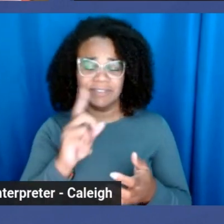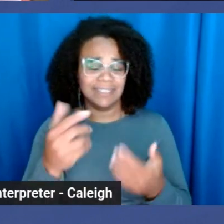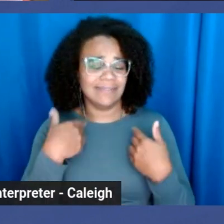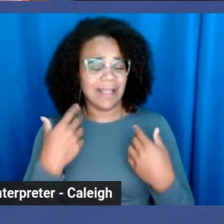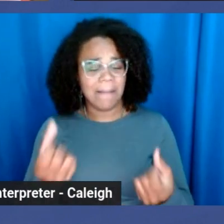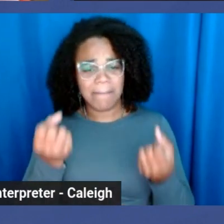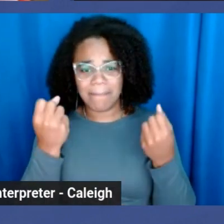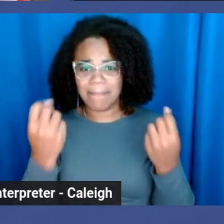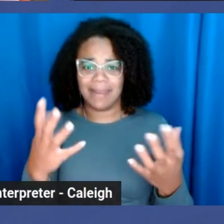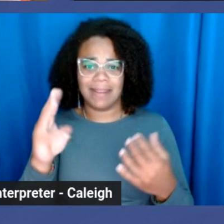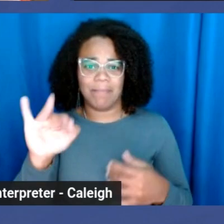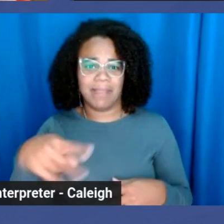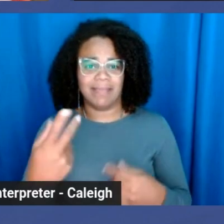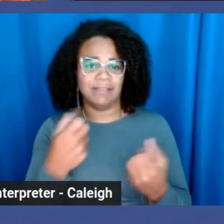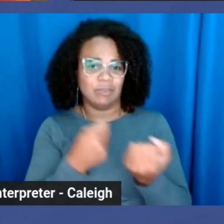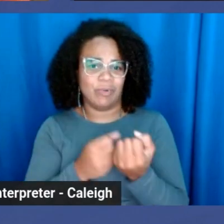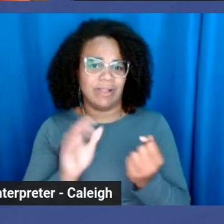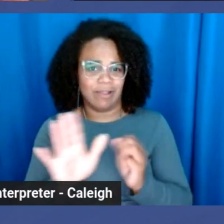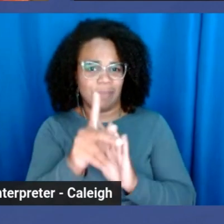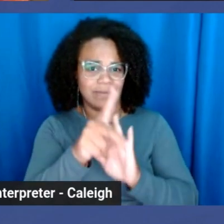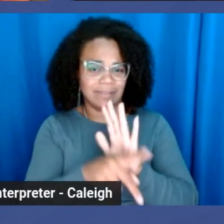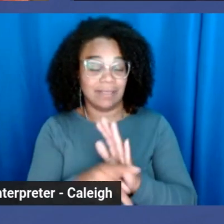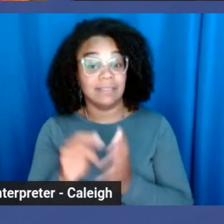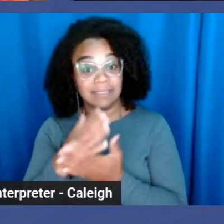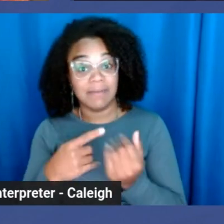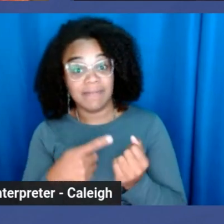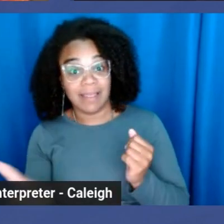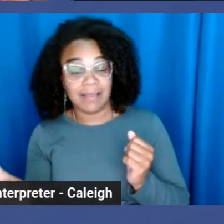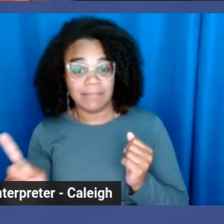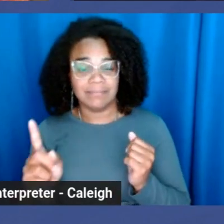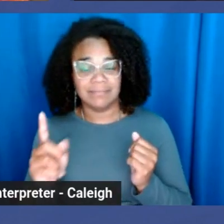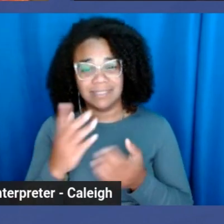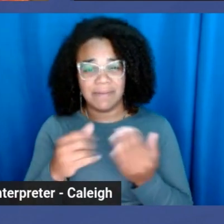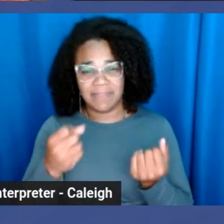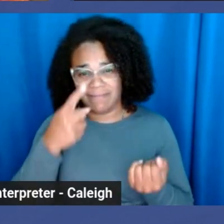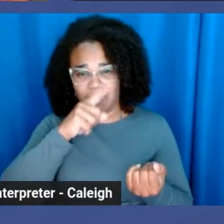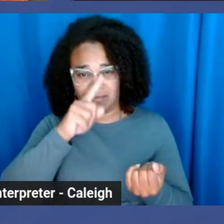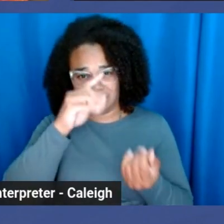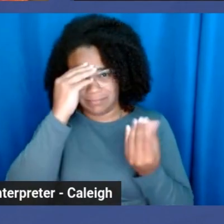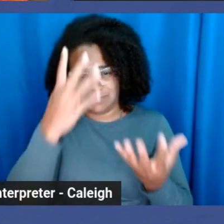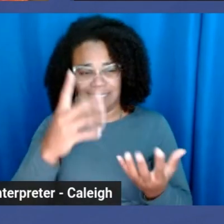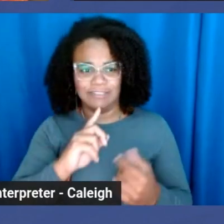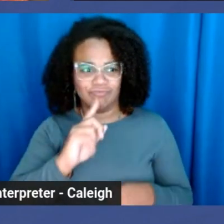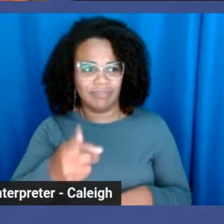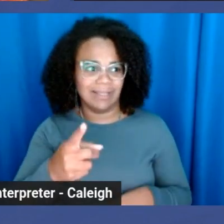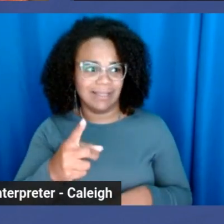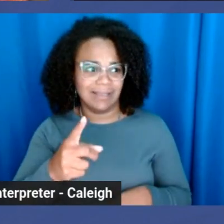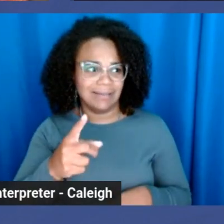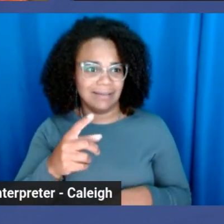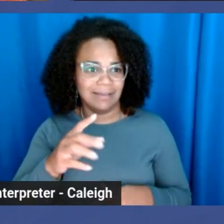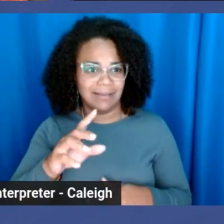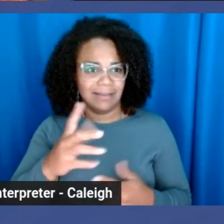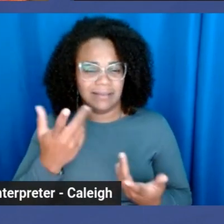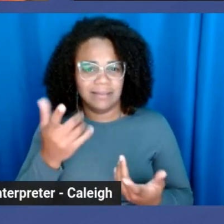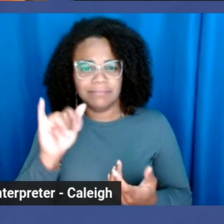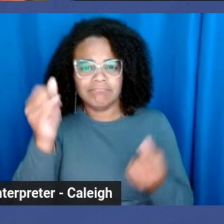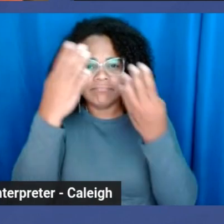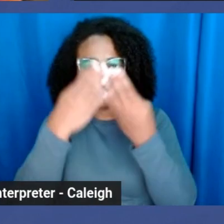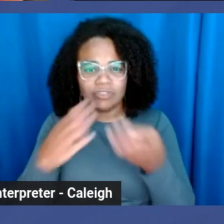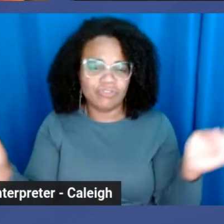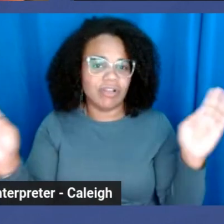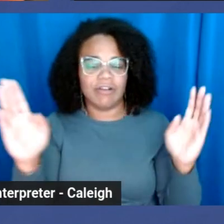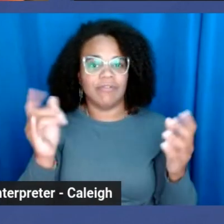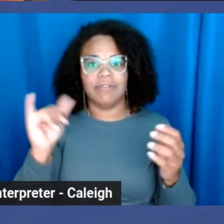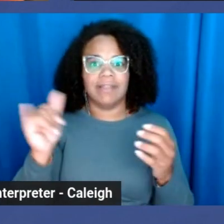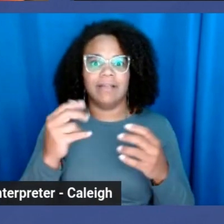these policies. So some of them, the falsehoods really, it's kind of just, there's like this general status of overblown